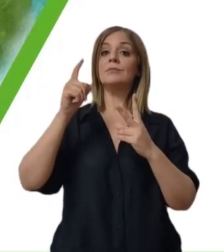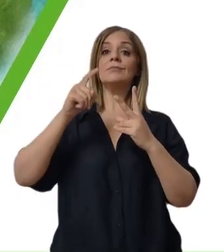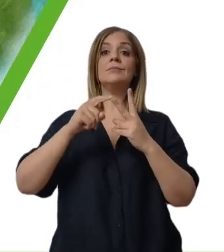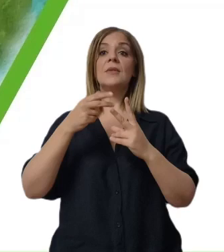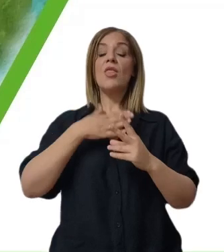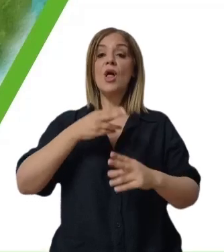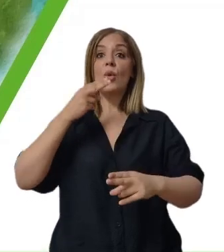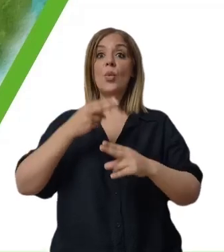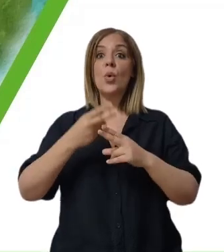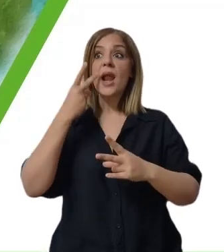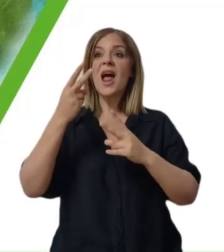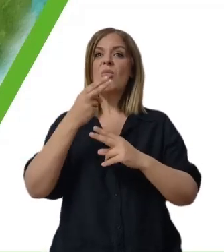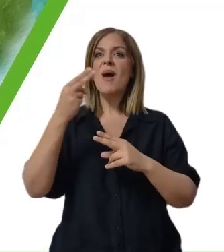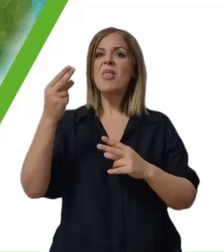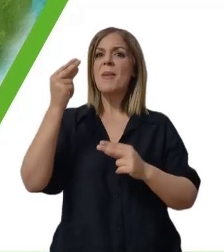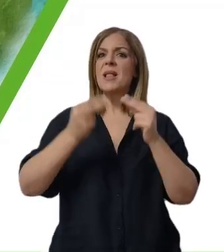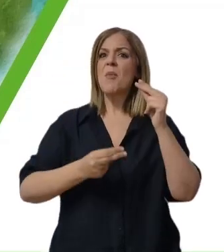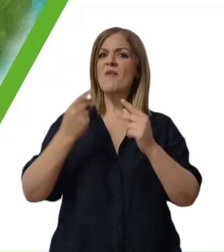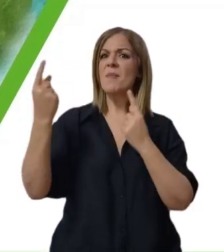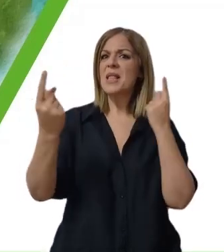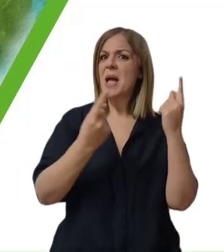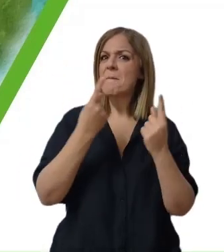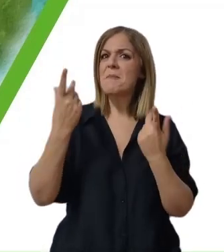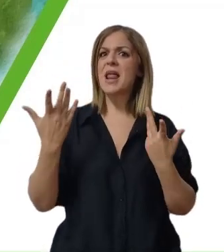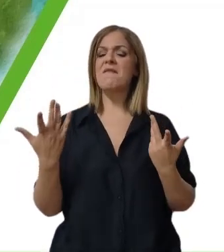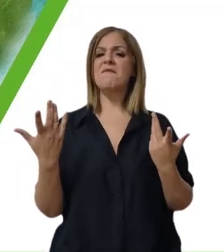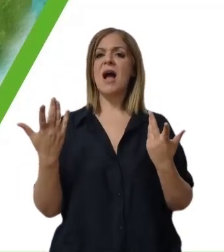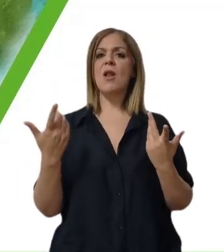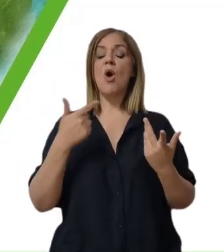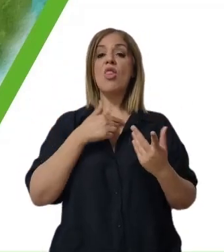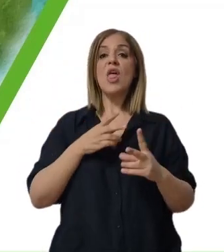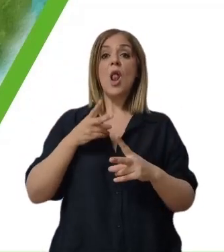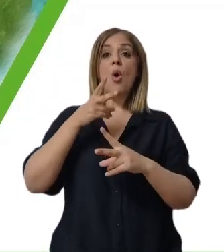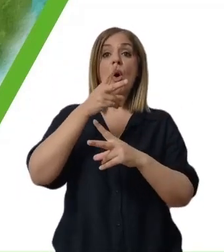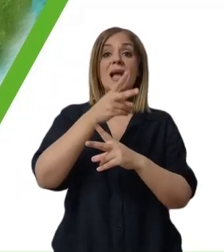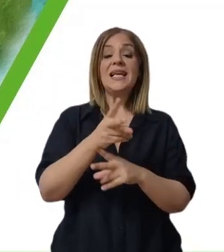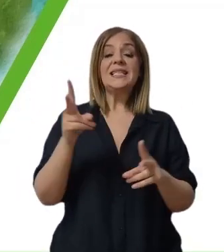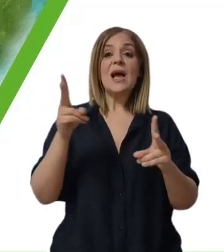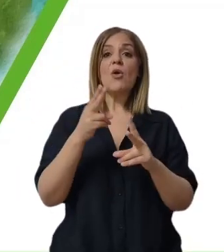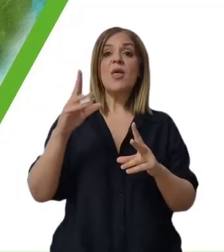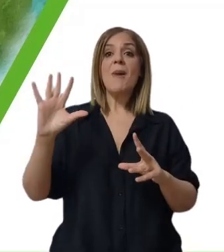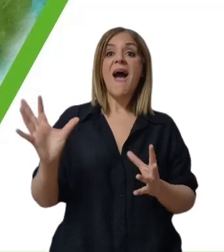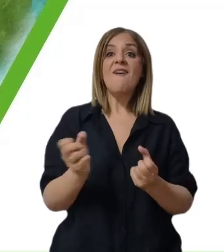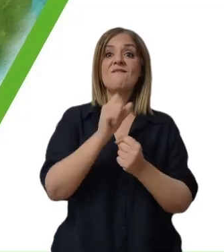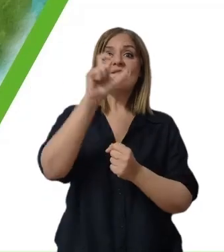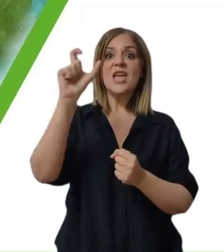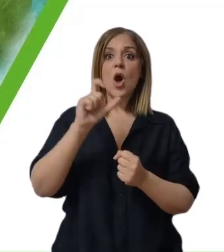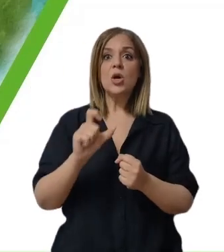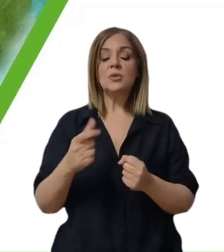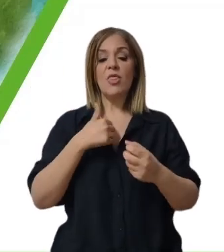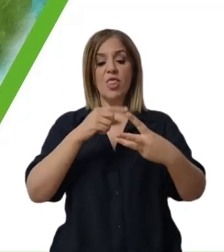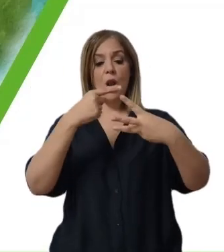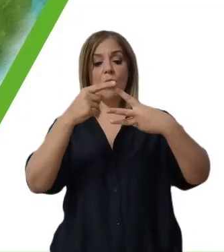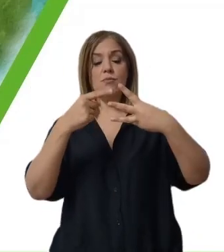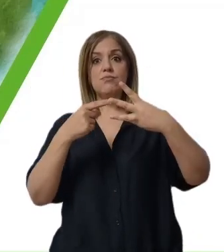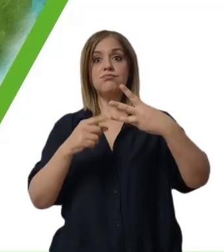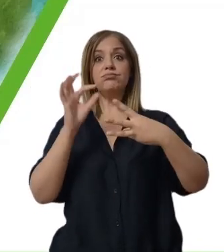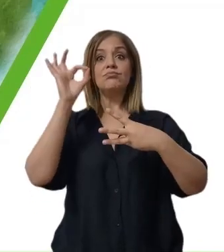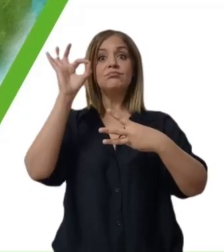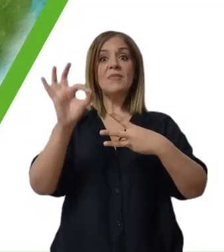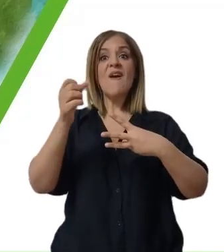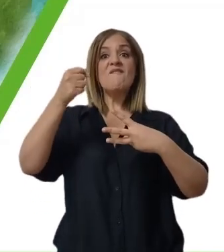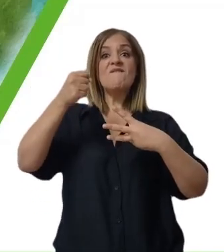main environmental issues. We'll have an introduction to sustainability and we'll see the three pillars of